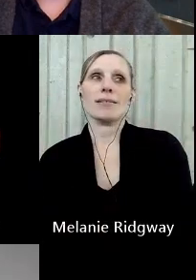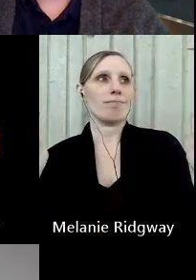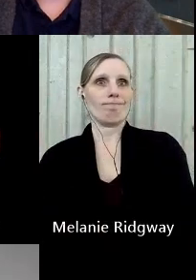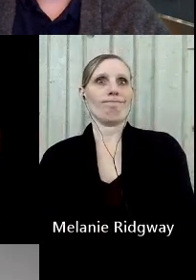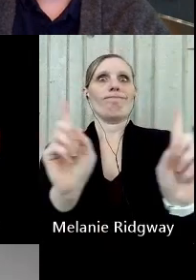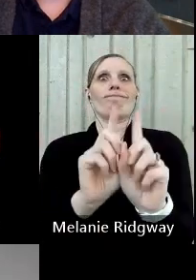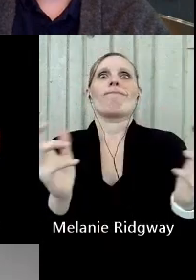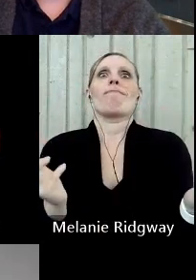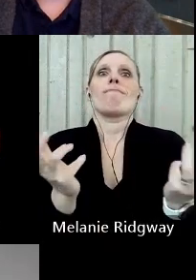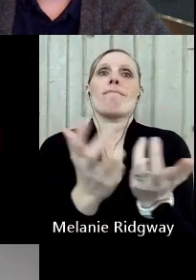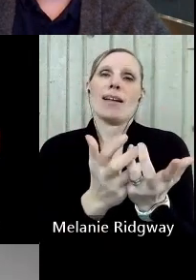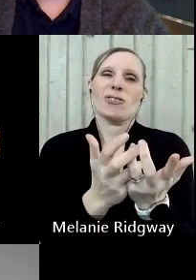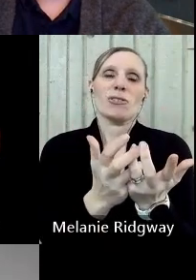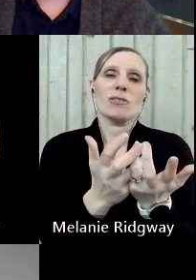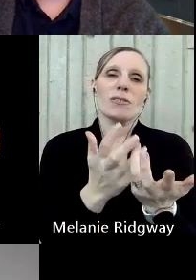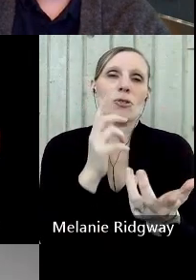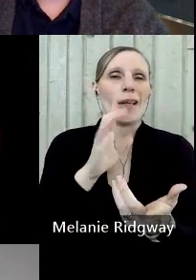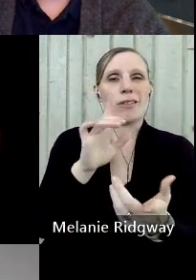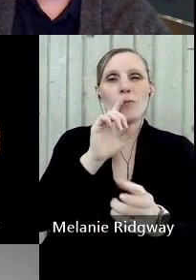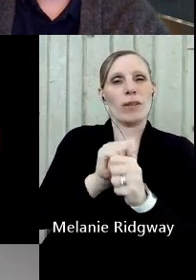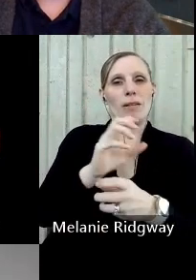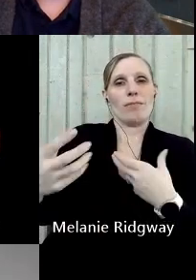for.